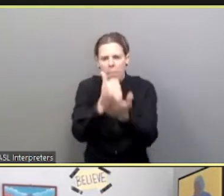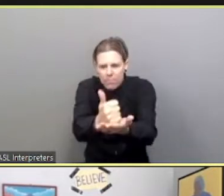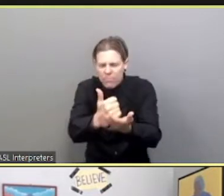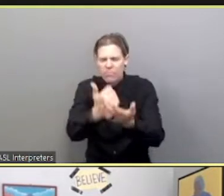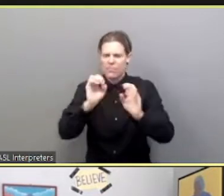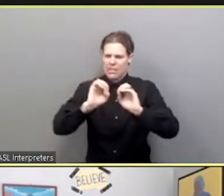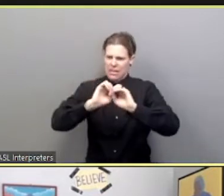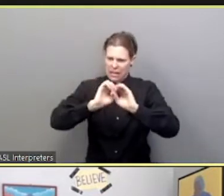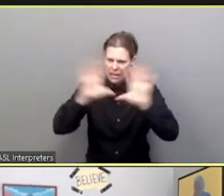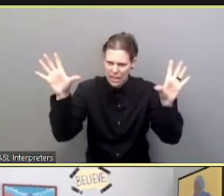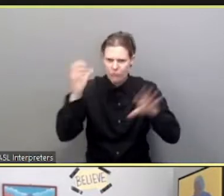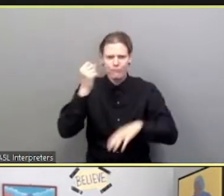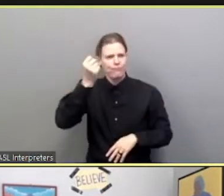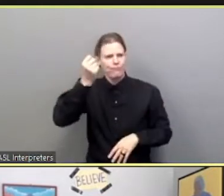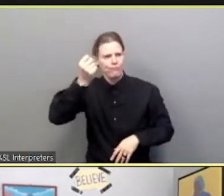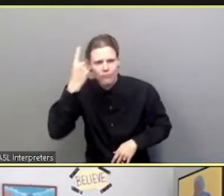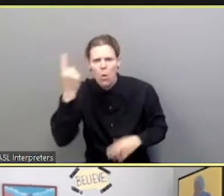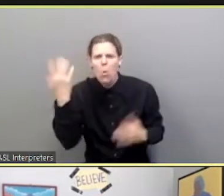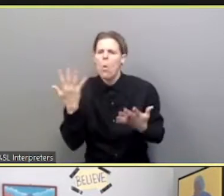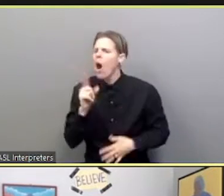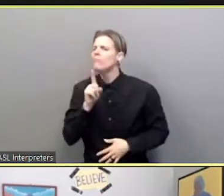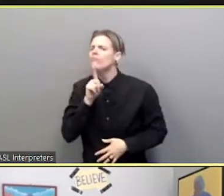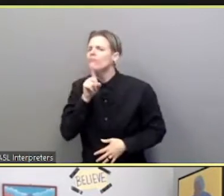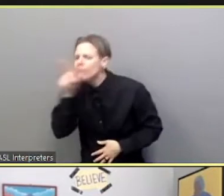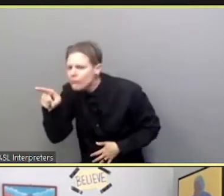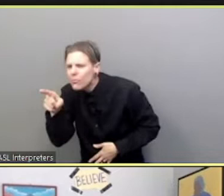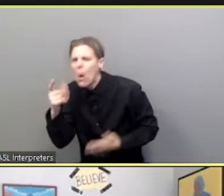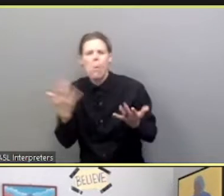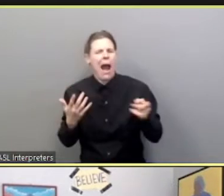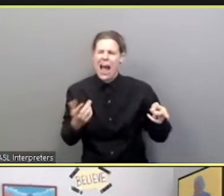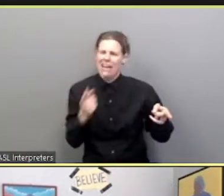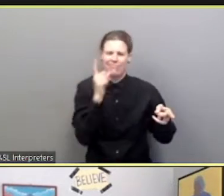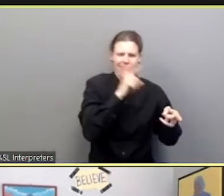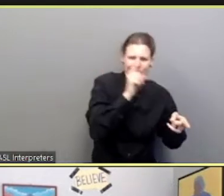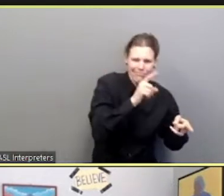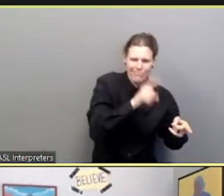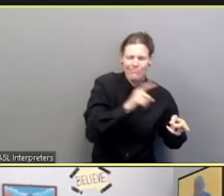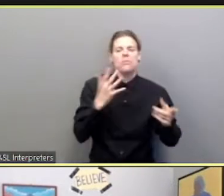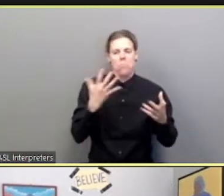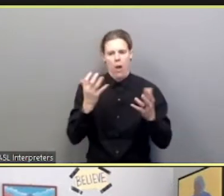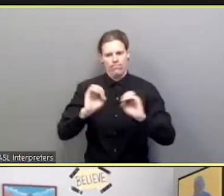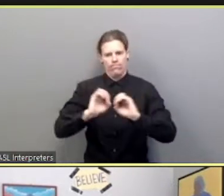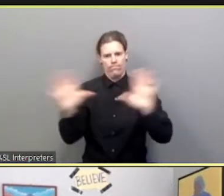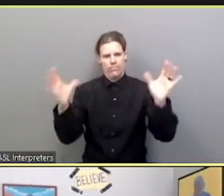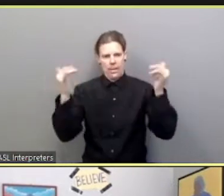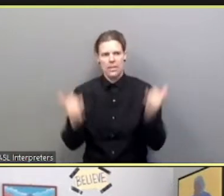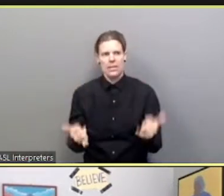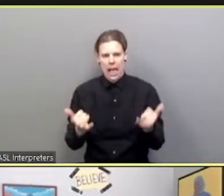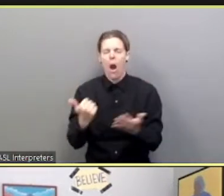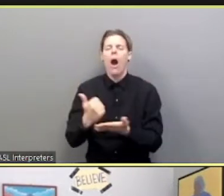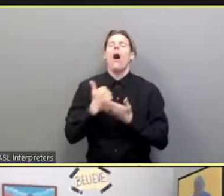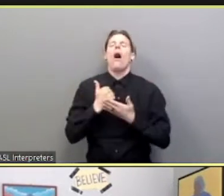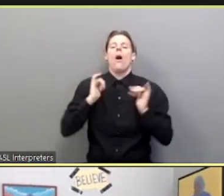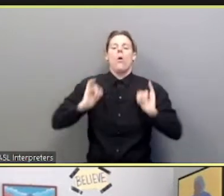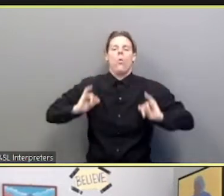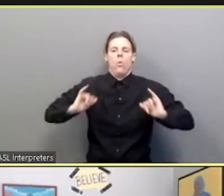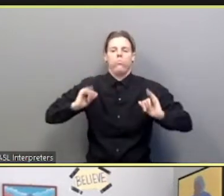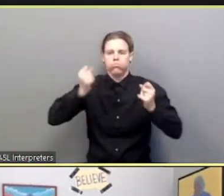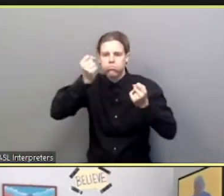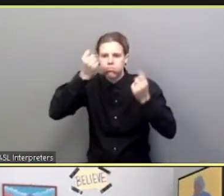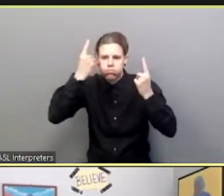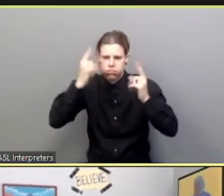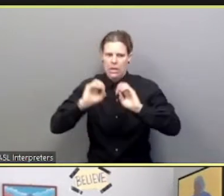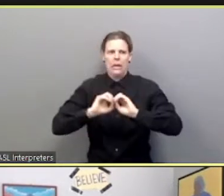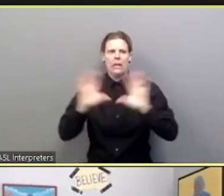misinformation, and help identify information that actually can improve our health. And it gives great tips for talking with family and friends